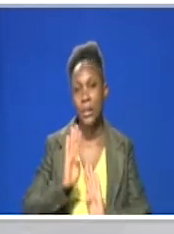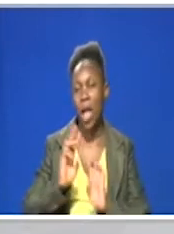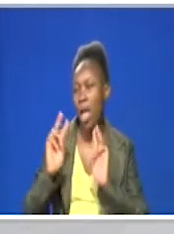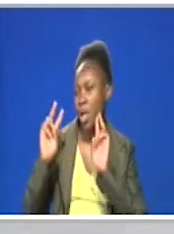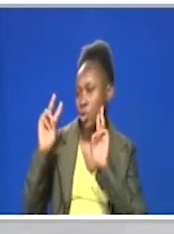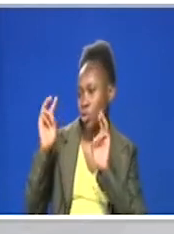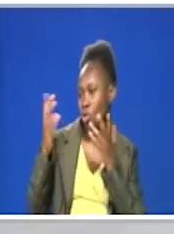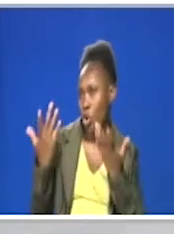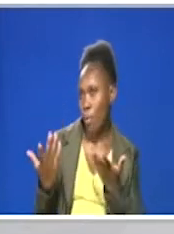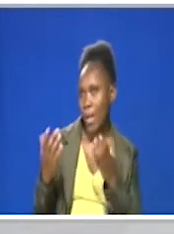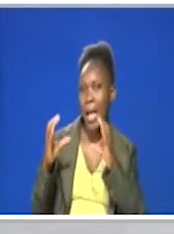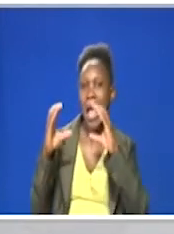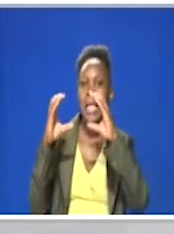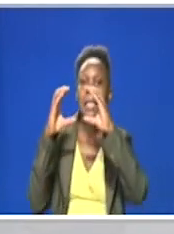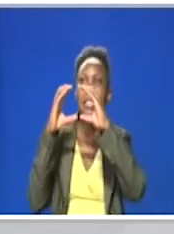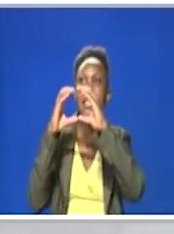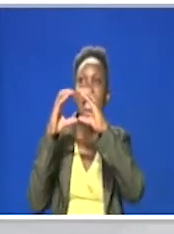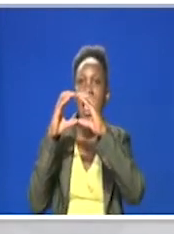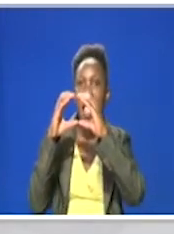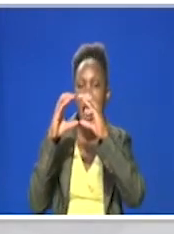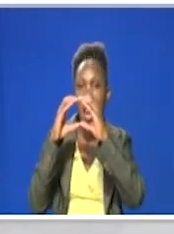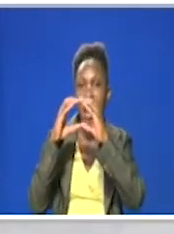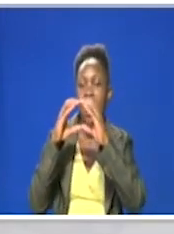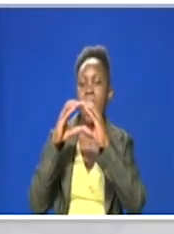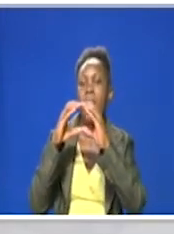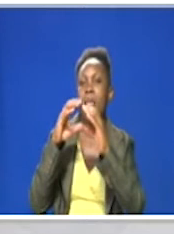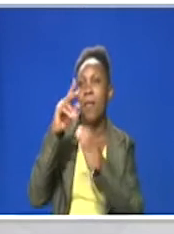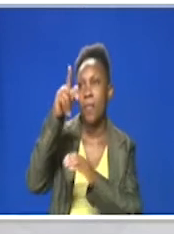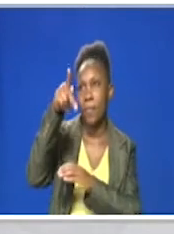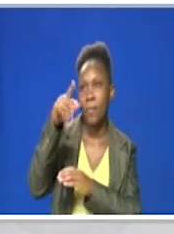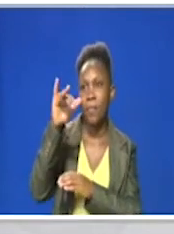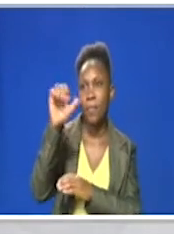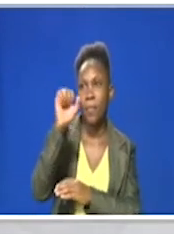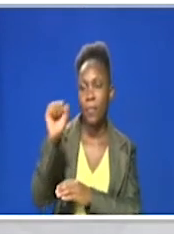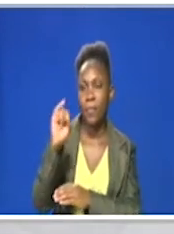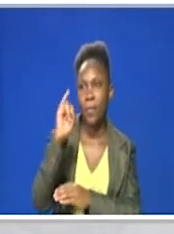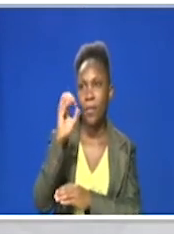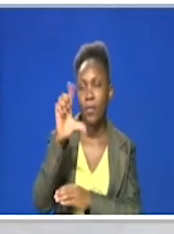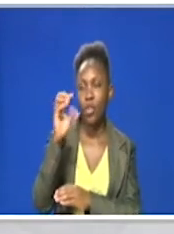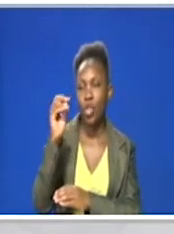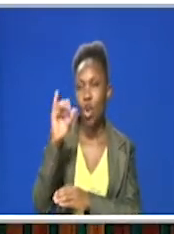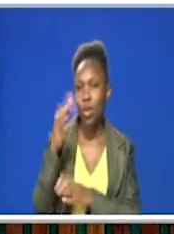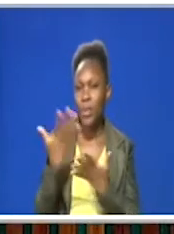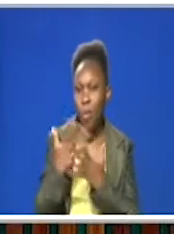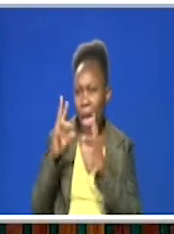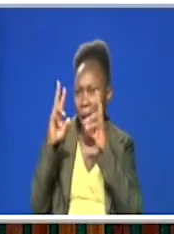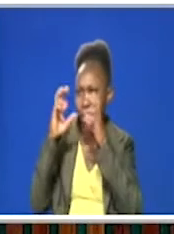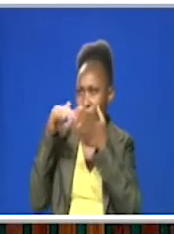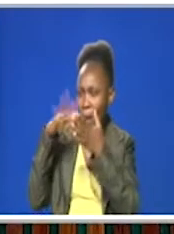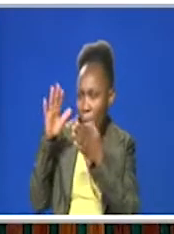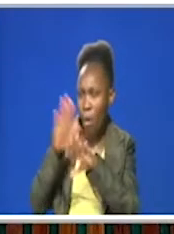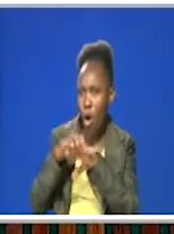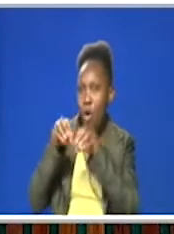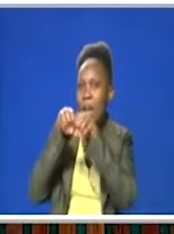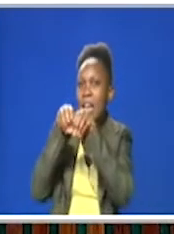topic cell physiology and our subtopic division. So this is a continuation from